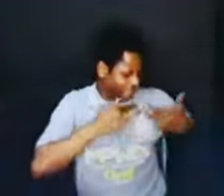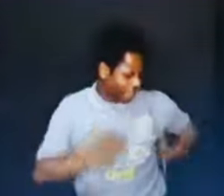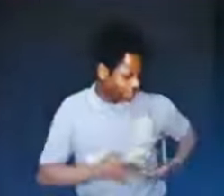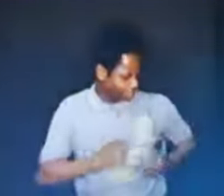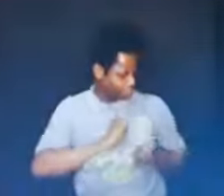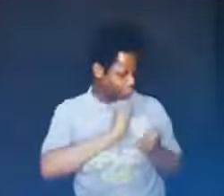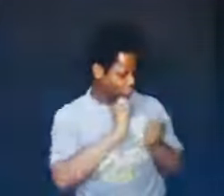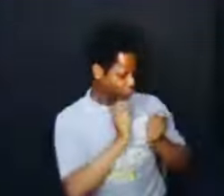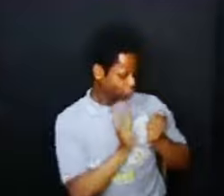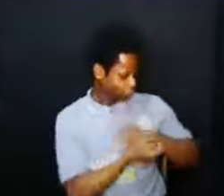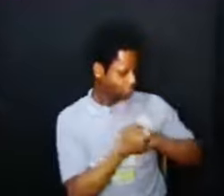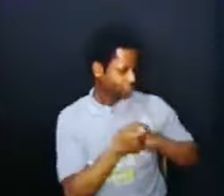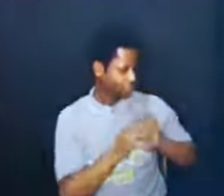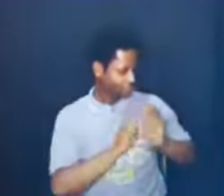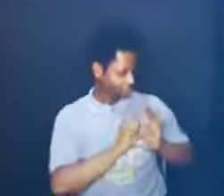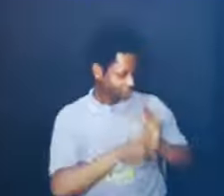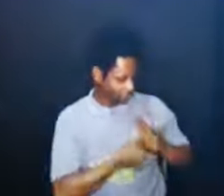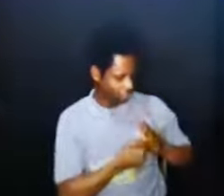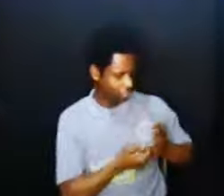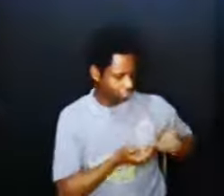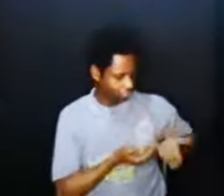Then new